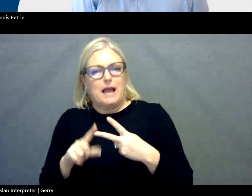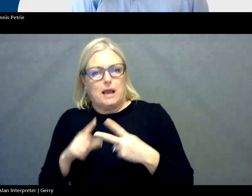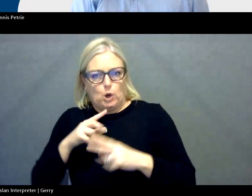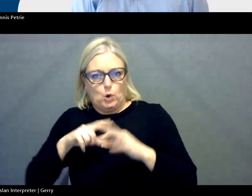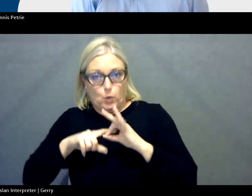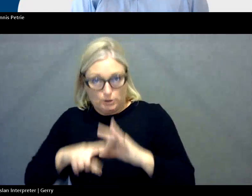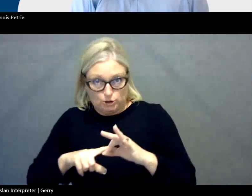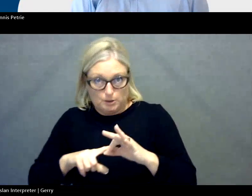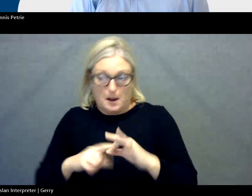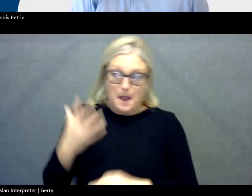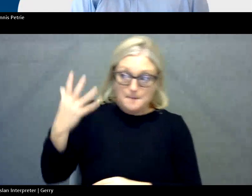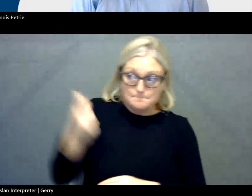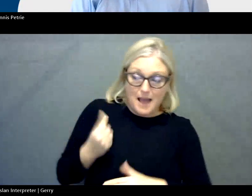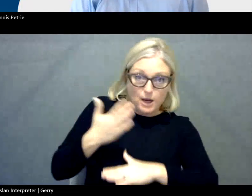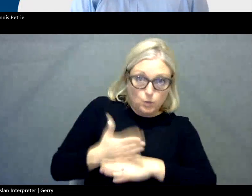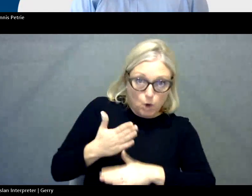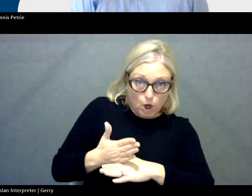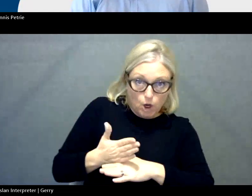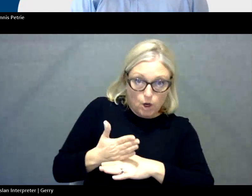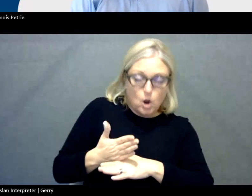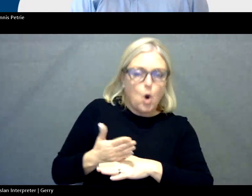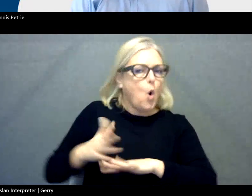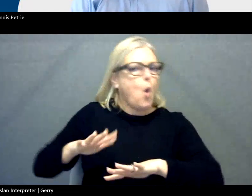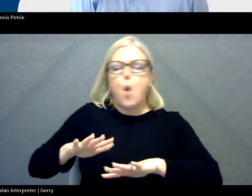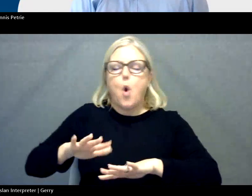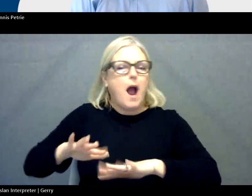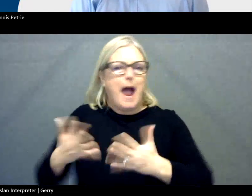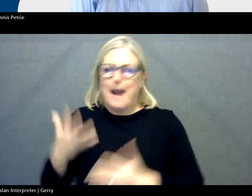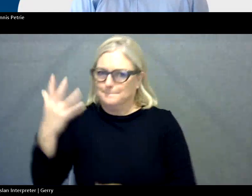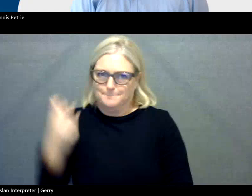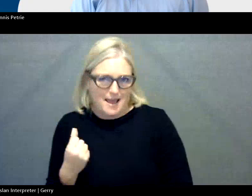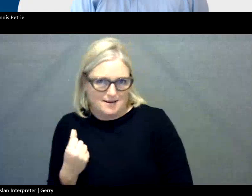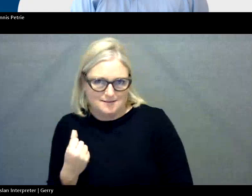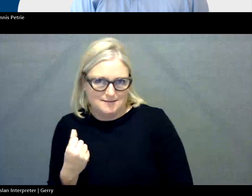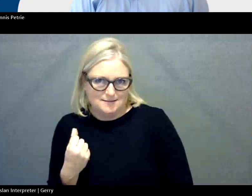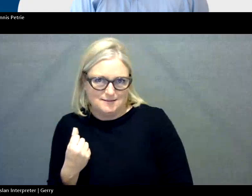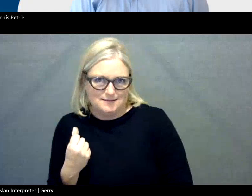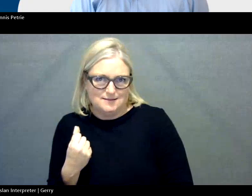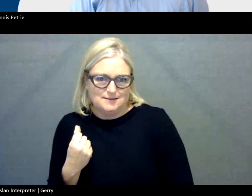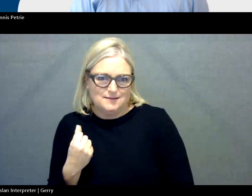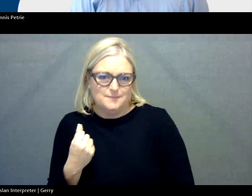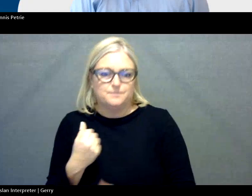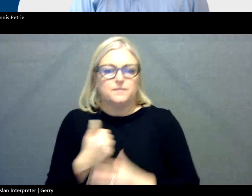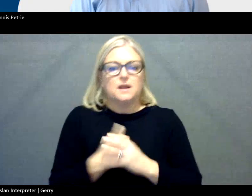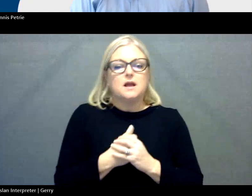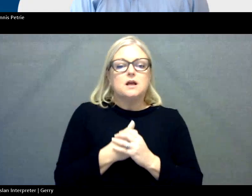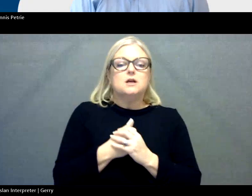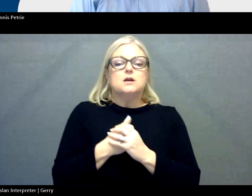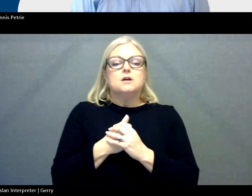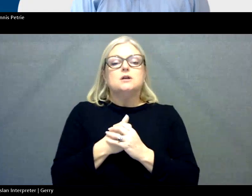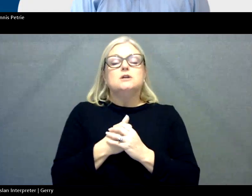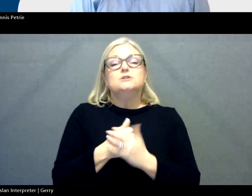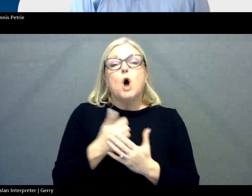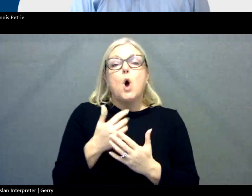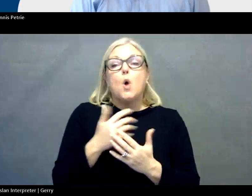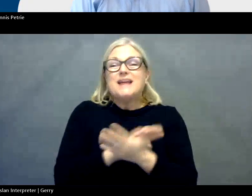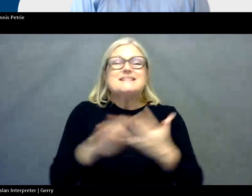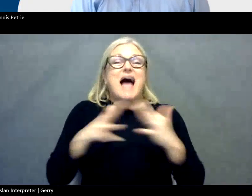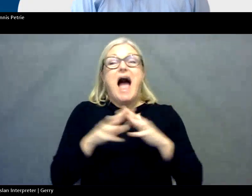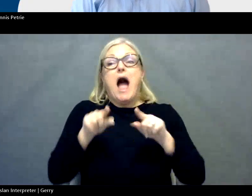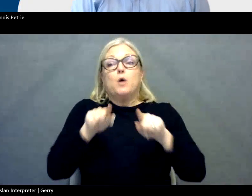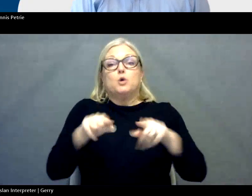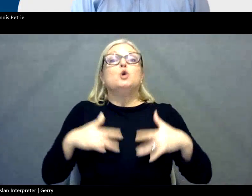situation rather than whether you work or not. So this is how it will impact the well-being through how you feel about your